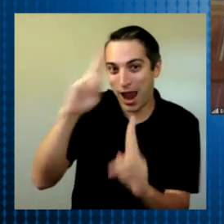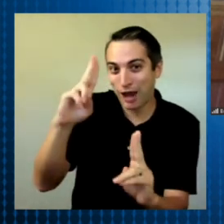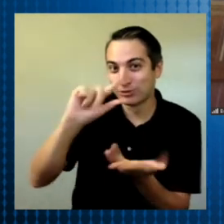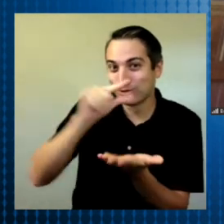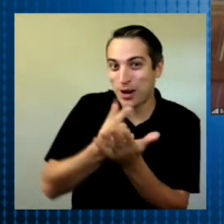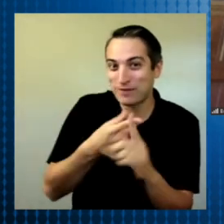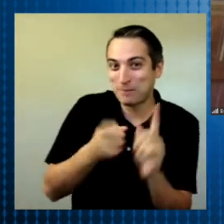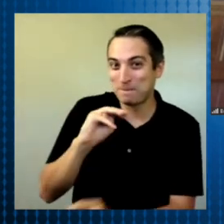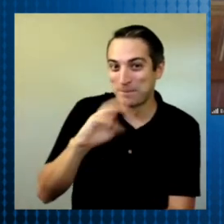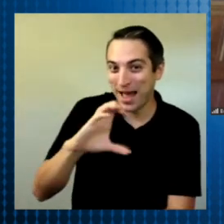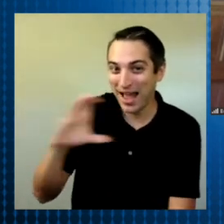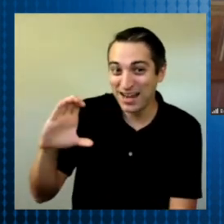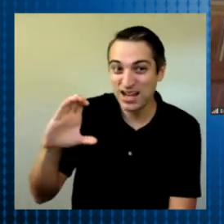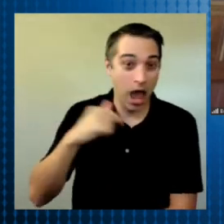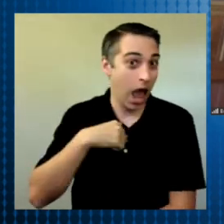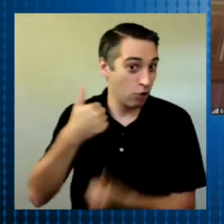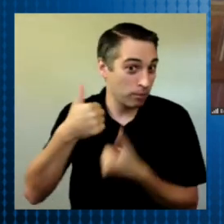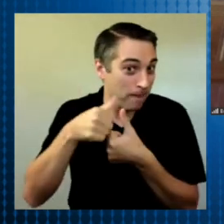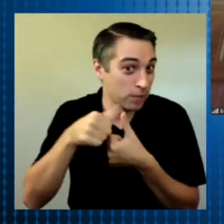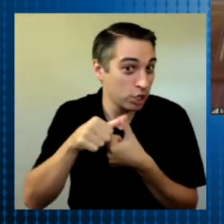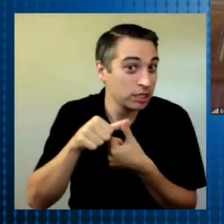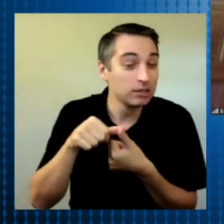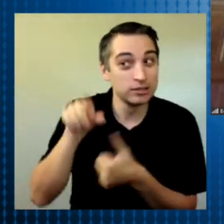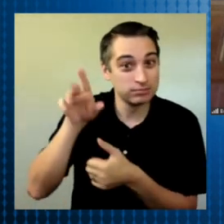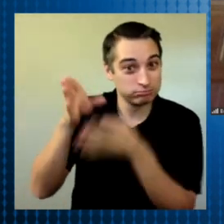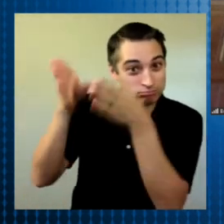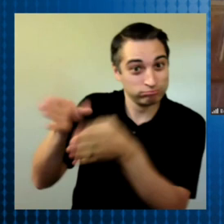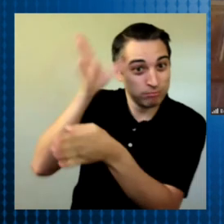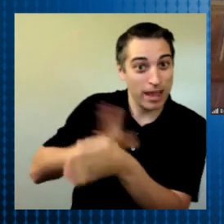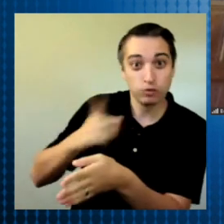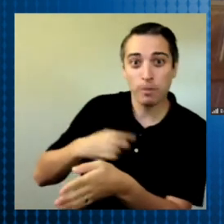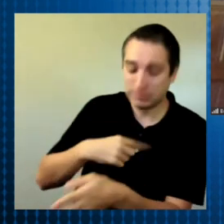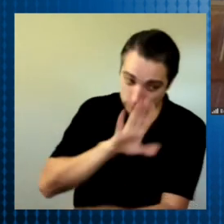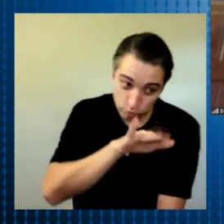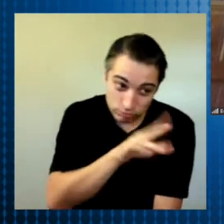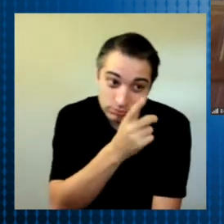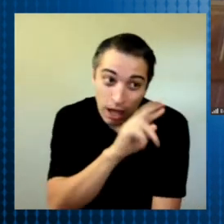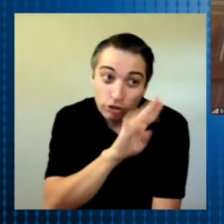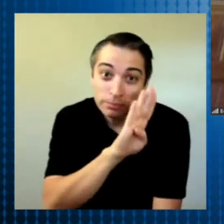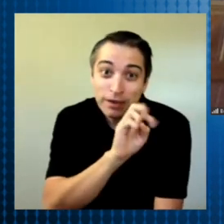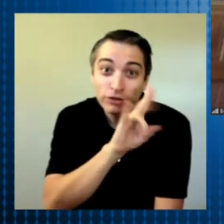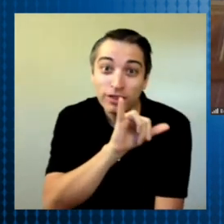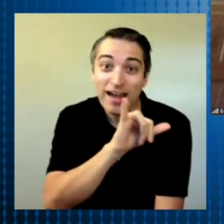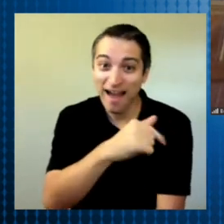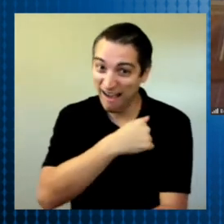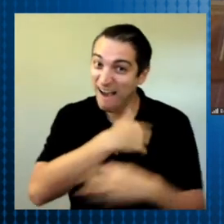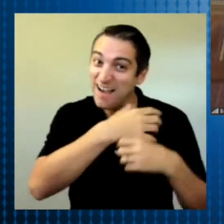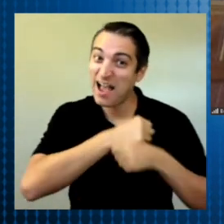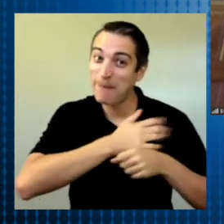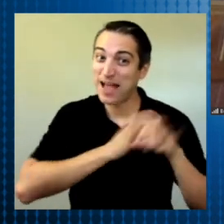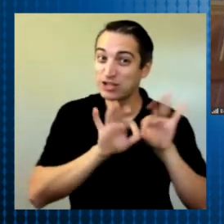Community College. And I even remember when he told me, Miss Dr. Beverly, you know, I got my degree